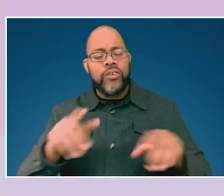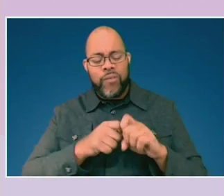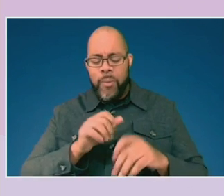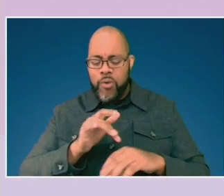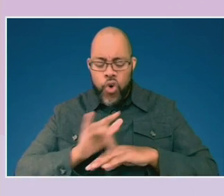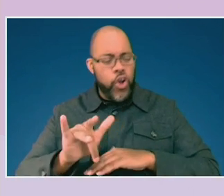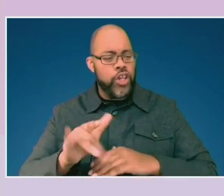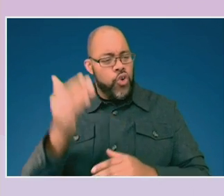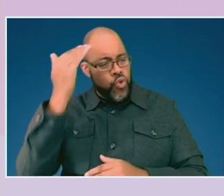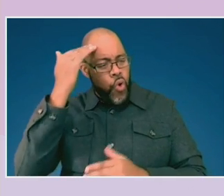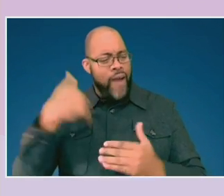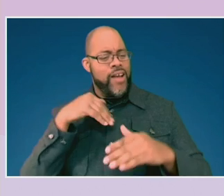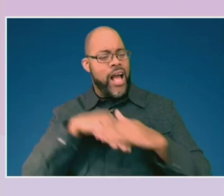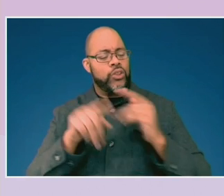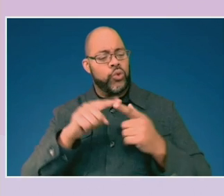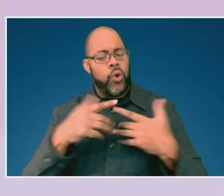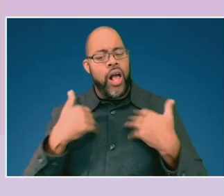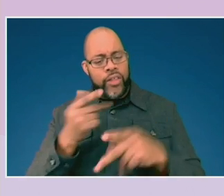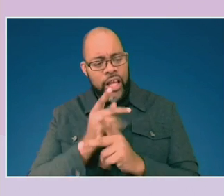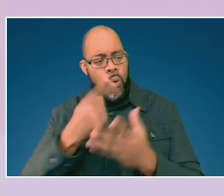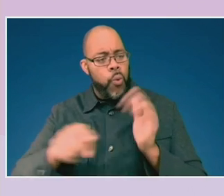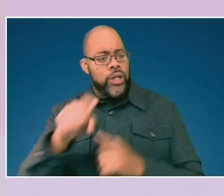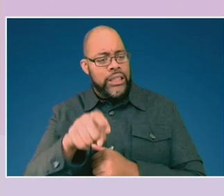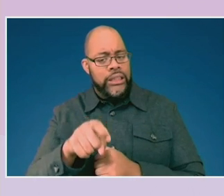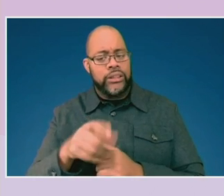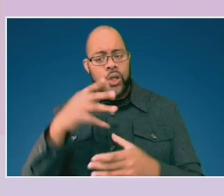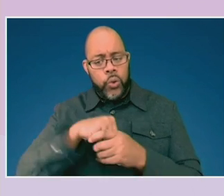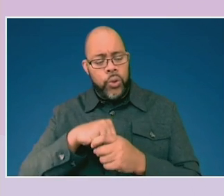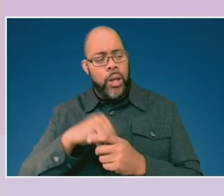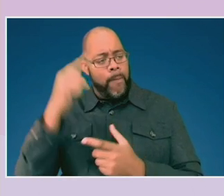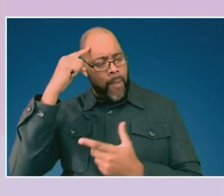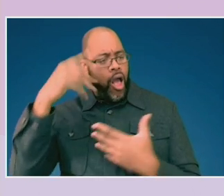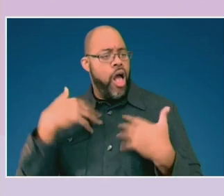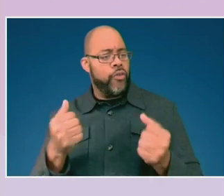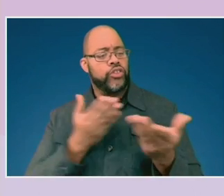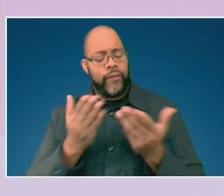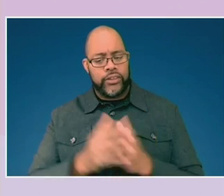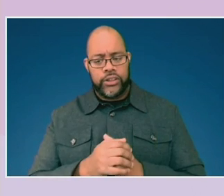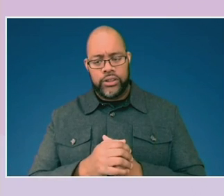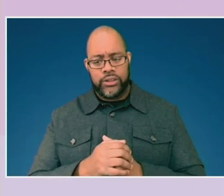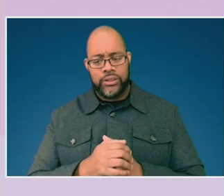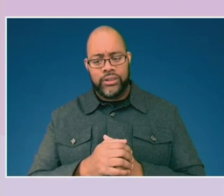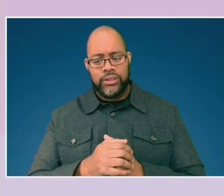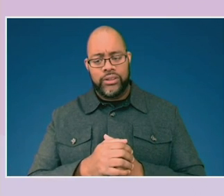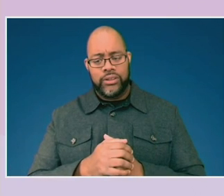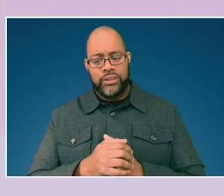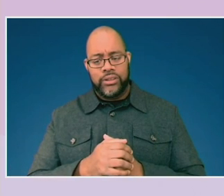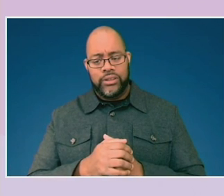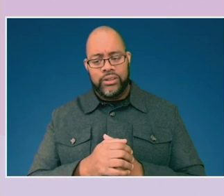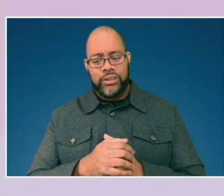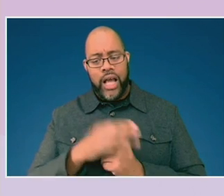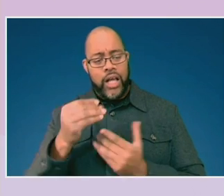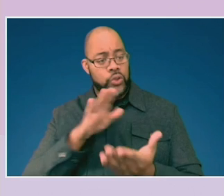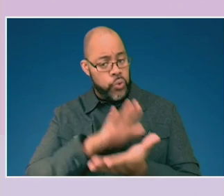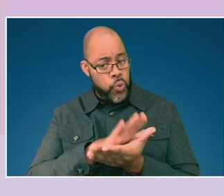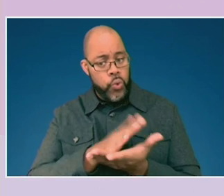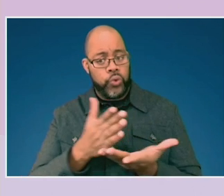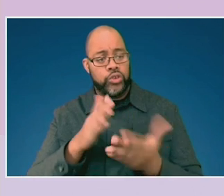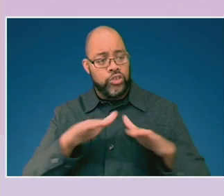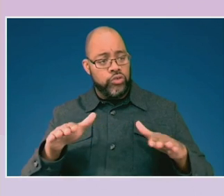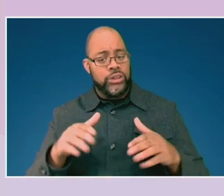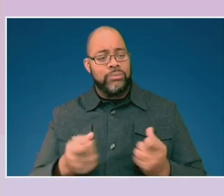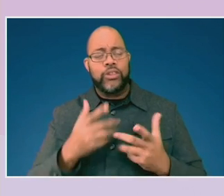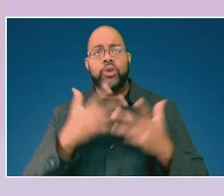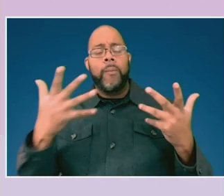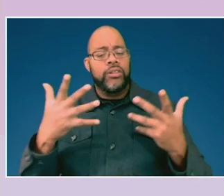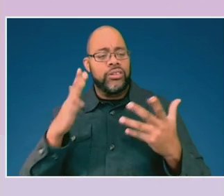know they have access to the healthcare they need, including mental health services. And of course, at our schools where children spend so much